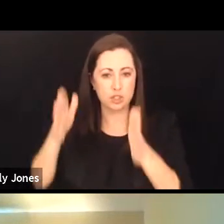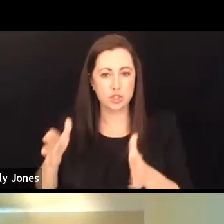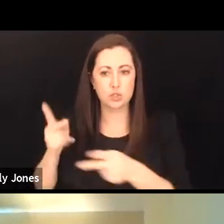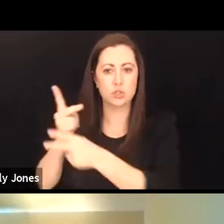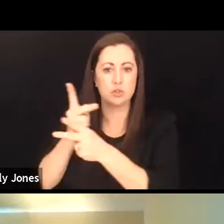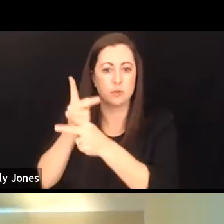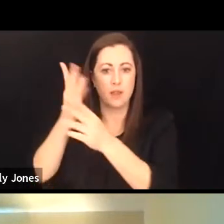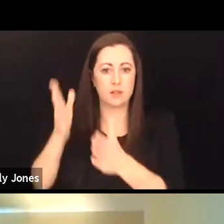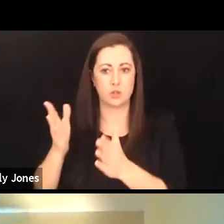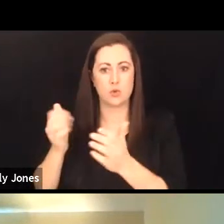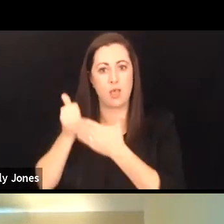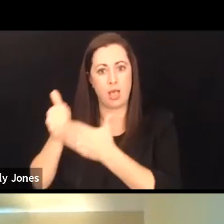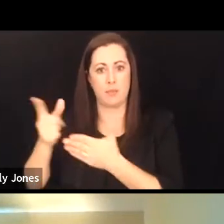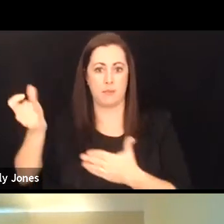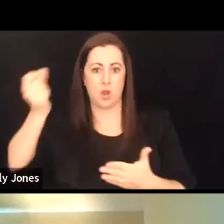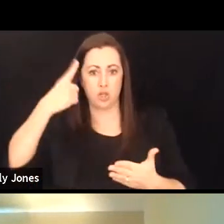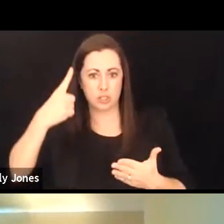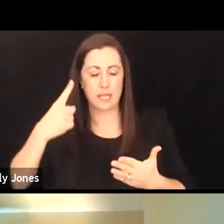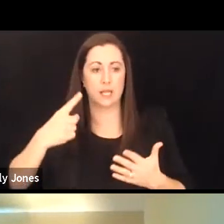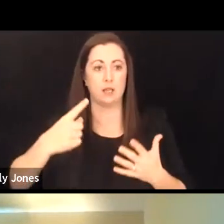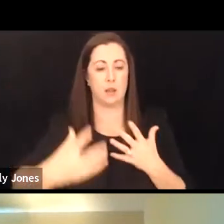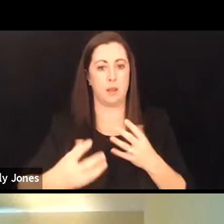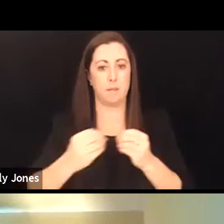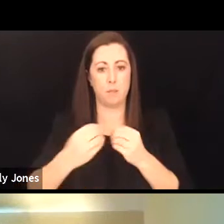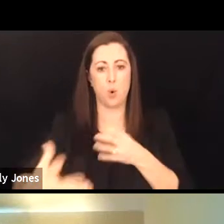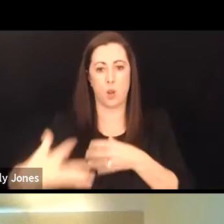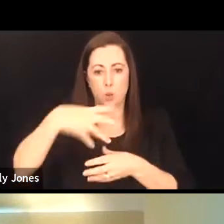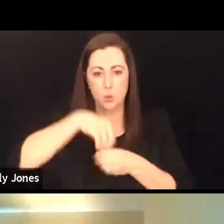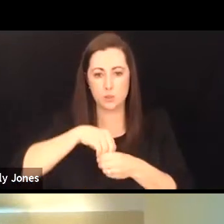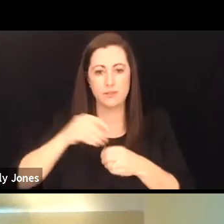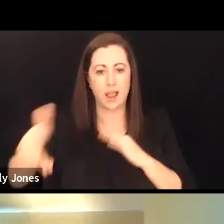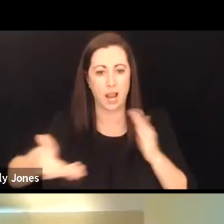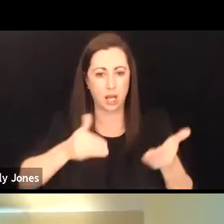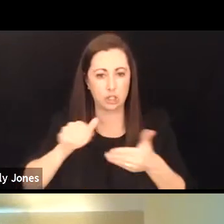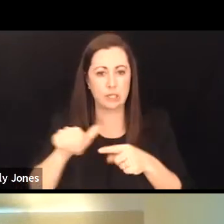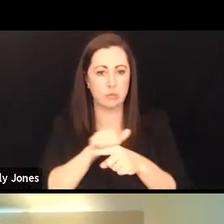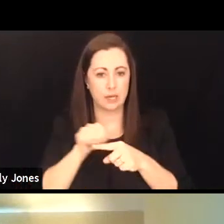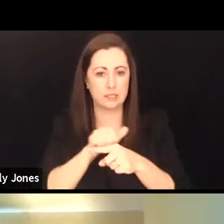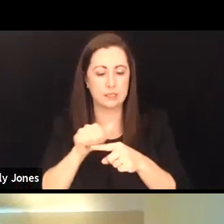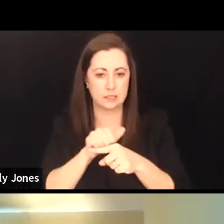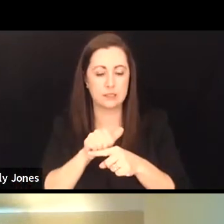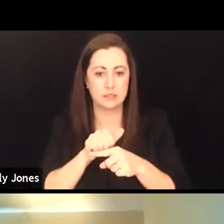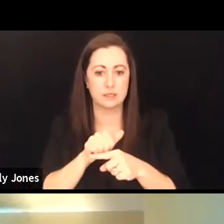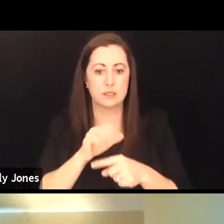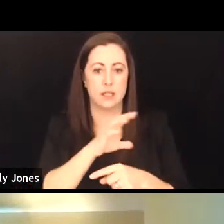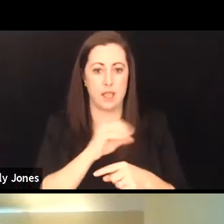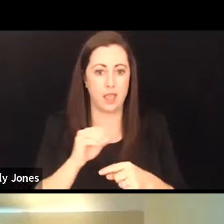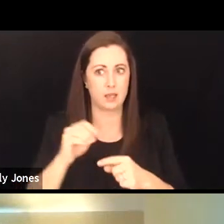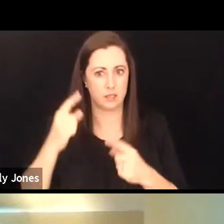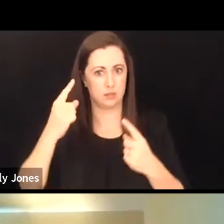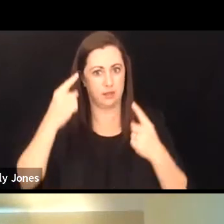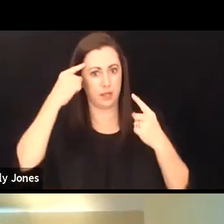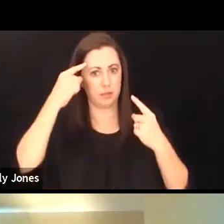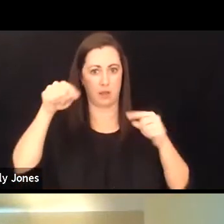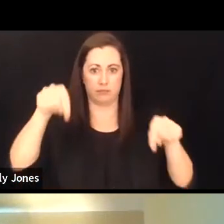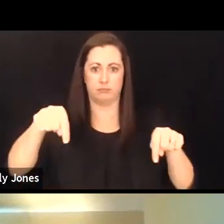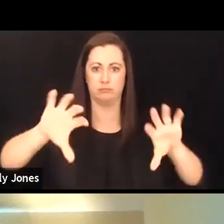understand the value of having more inclusive hiring practices and considering your demographic for key employment opportunities?